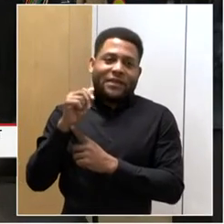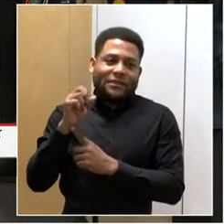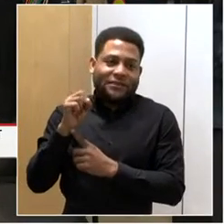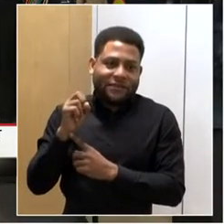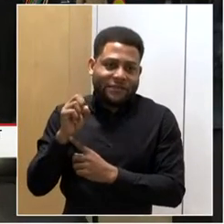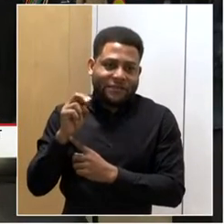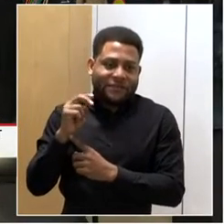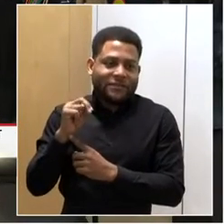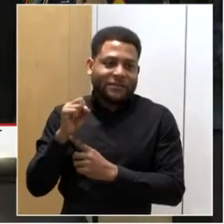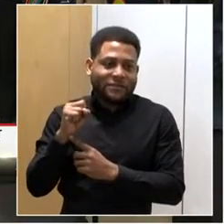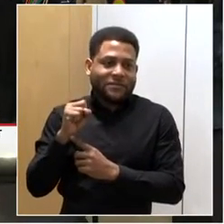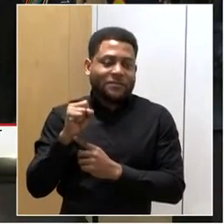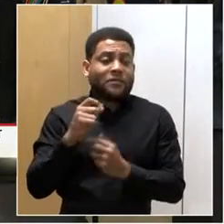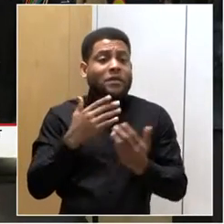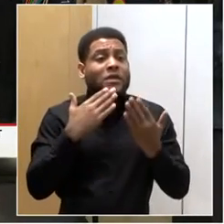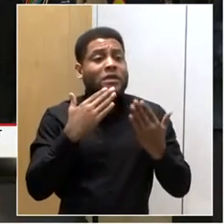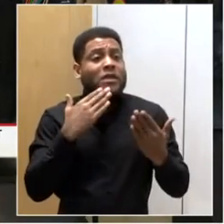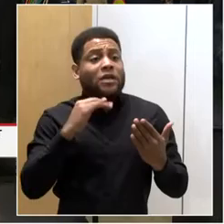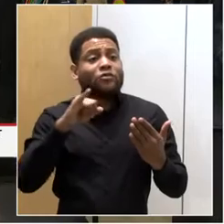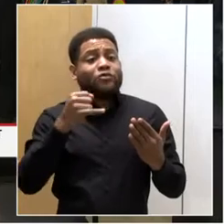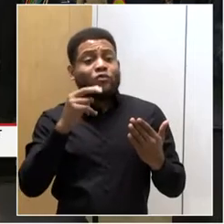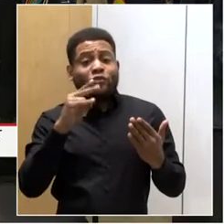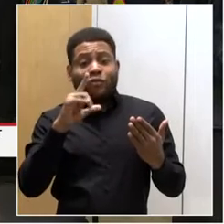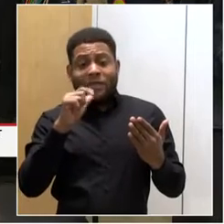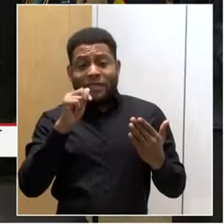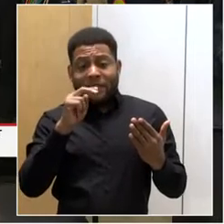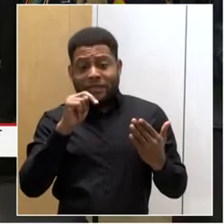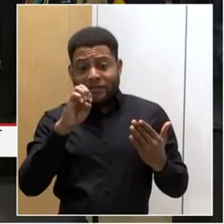Julianne's investment in energy and